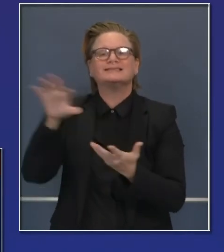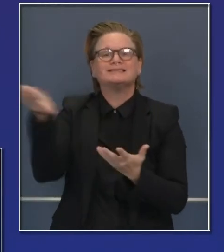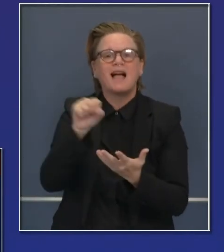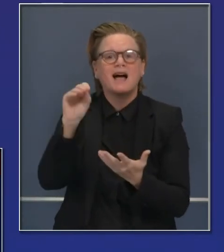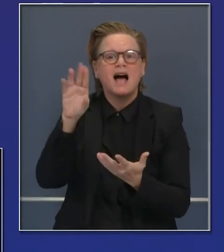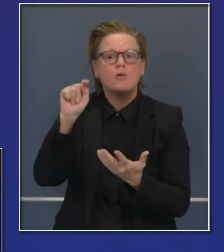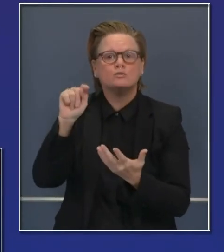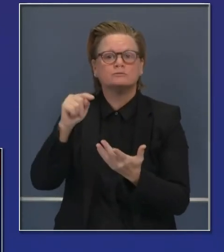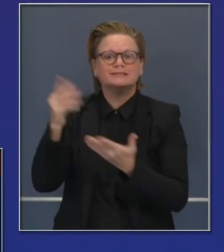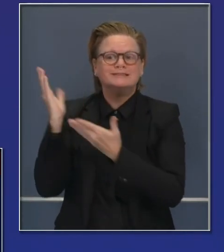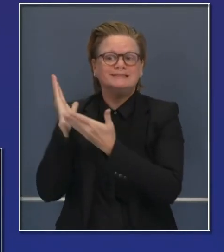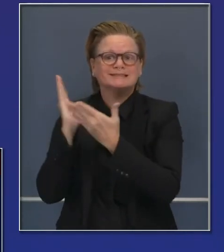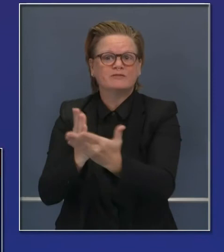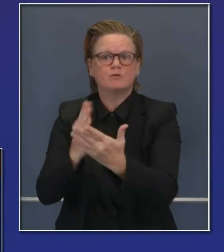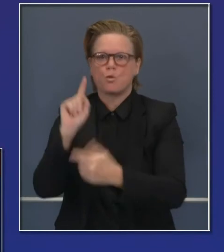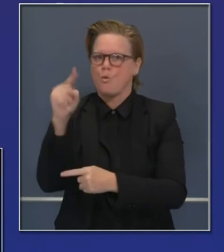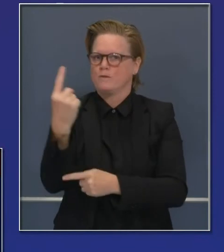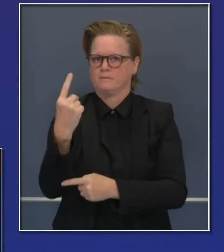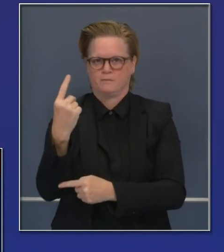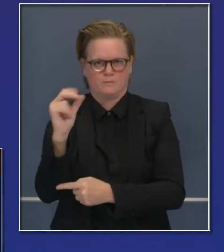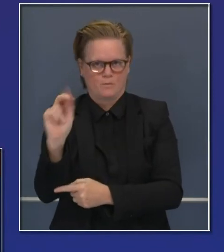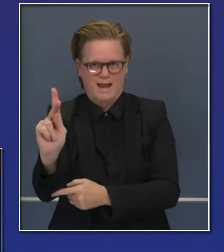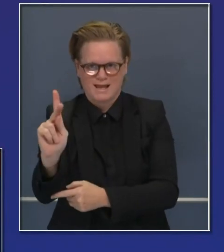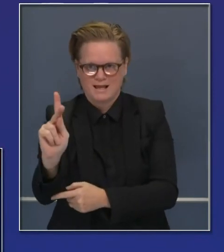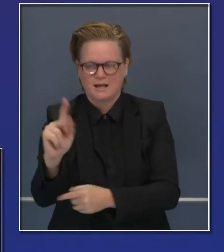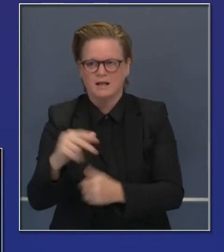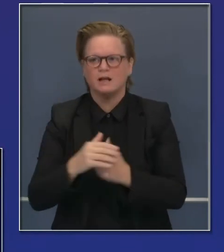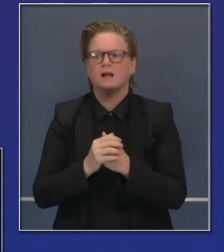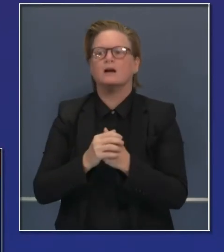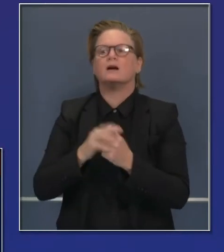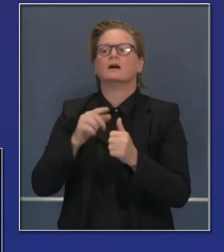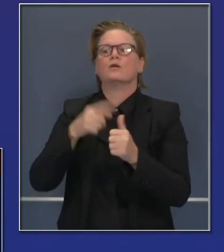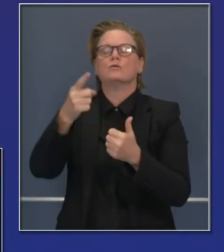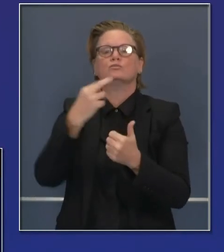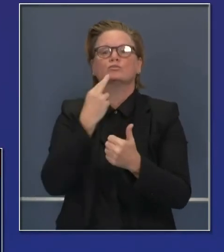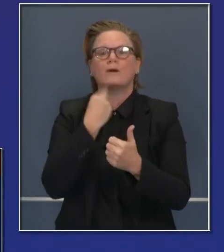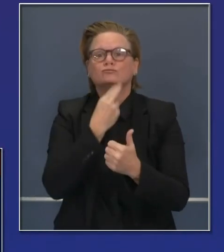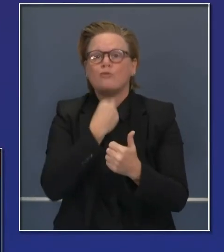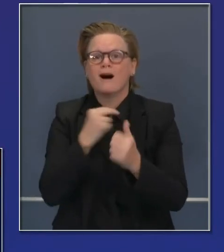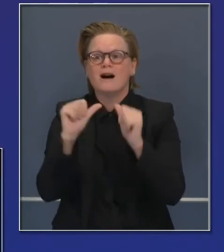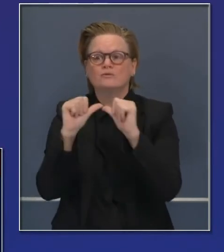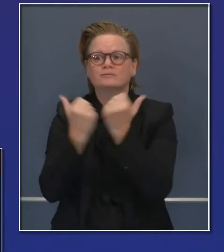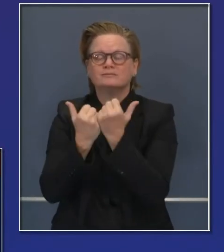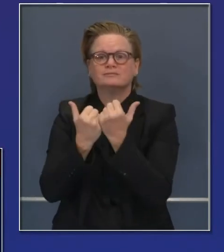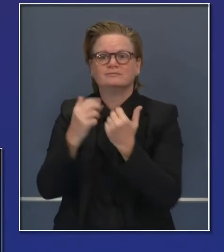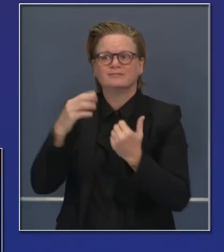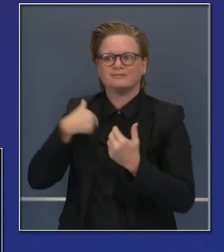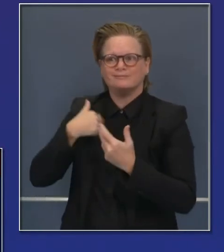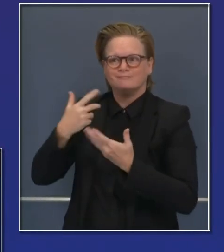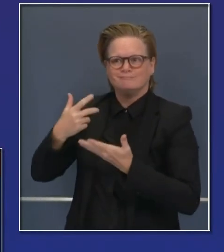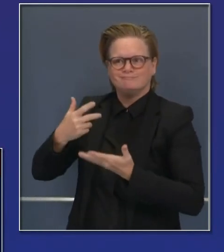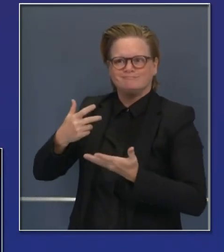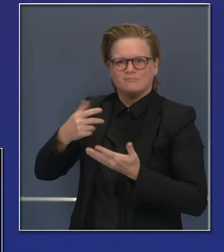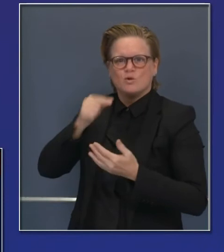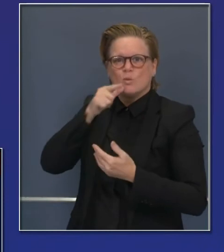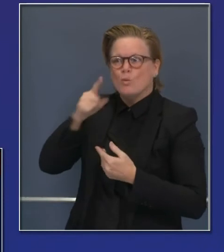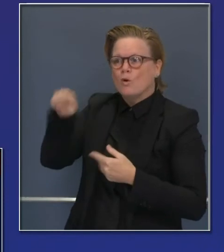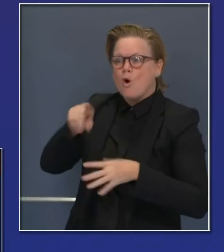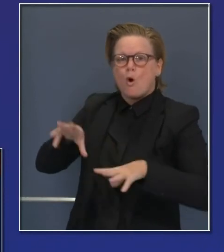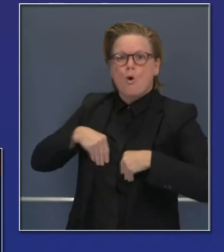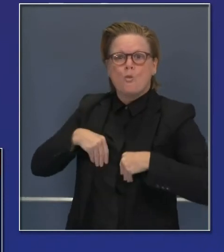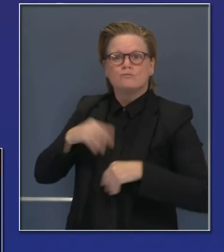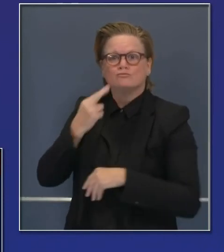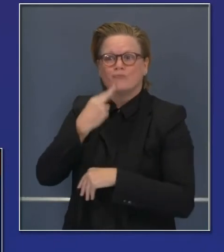California Restaurant Association. As a restaurateur myself, as someone who quite literally started right out of college, opened a